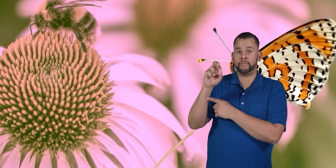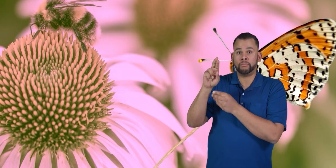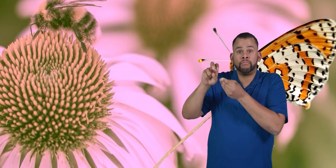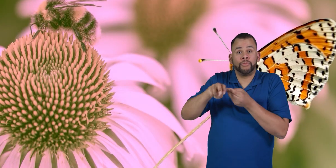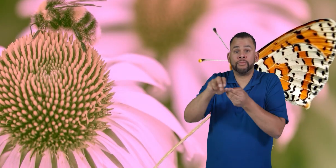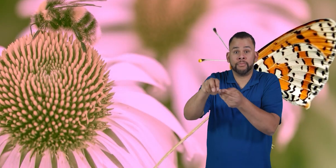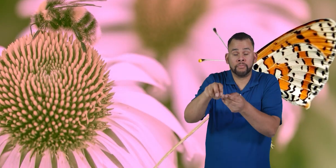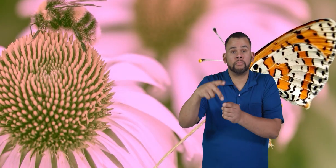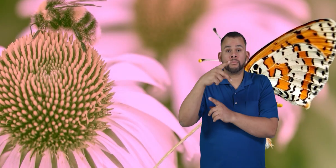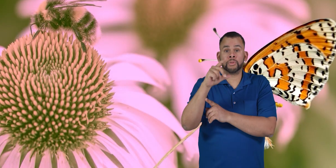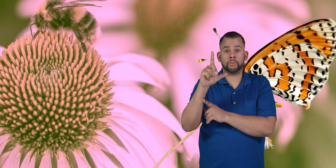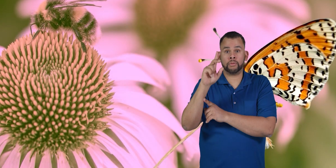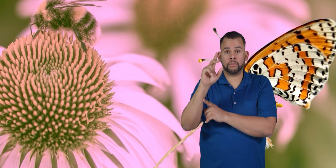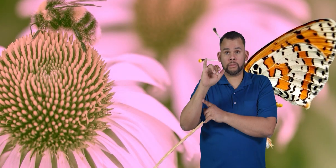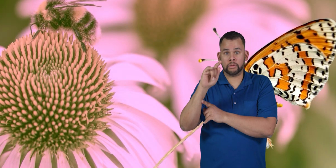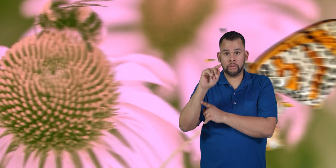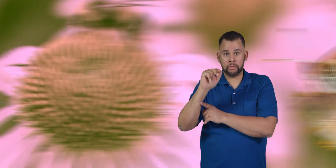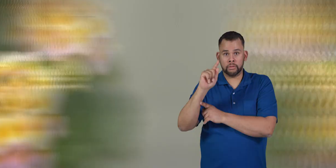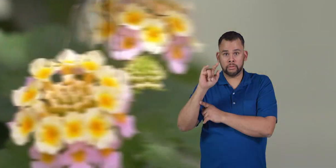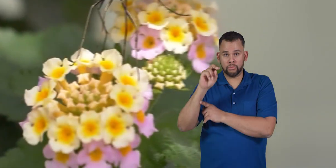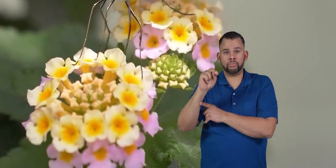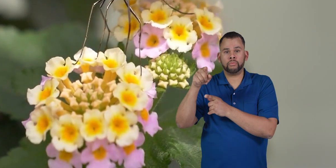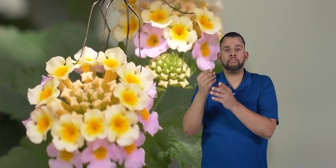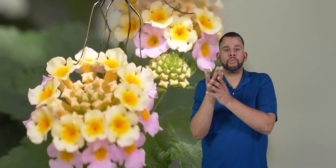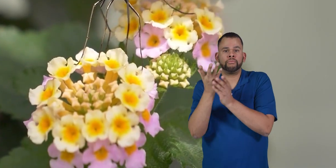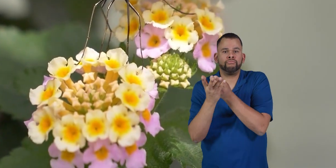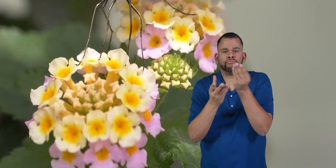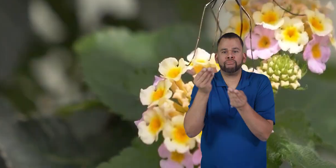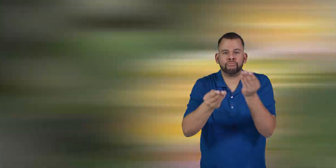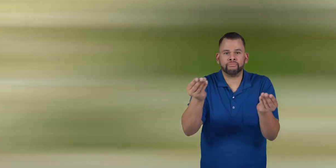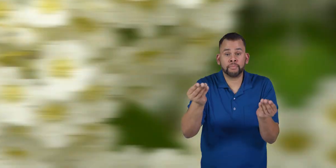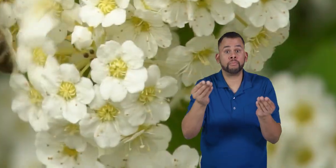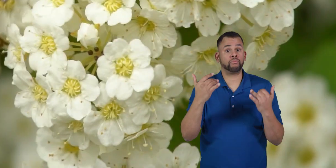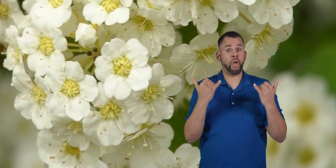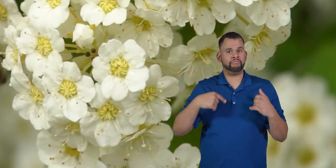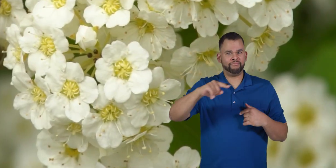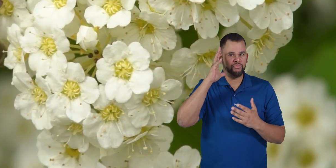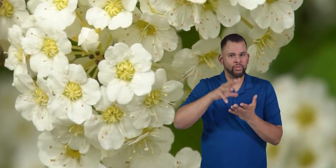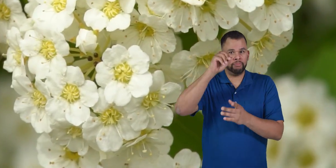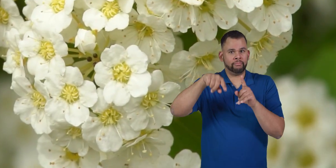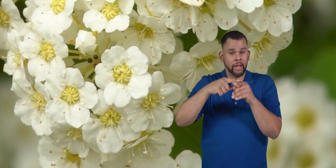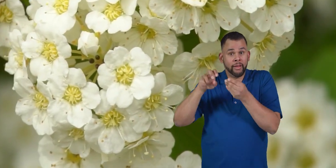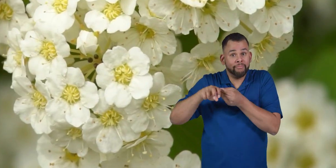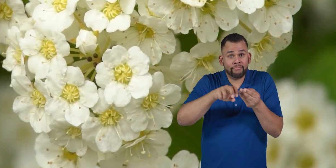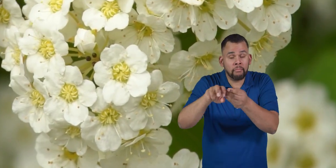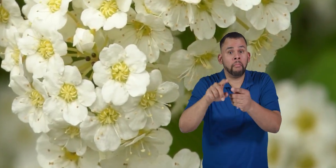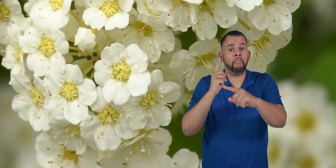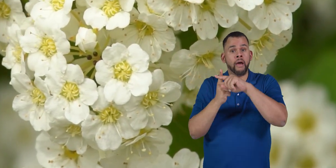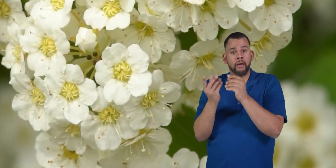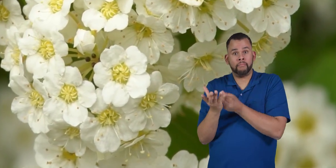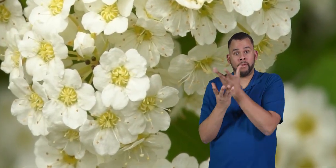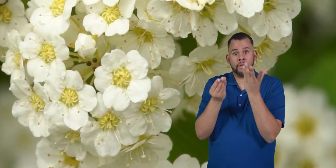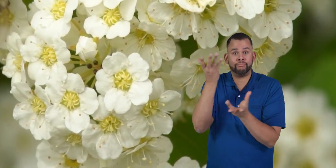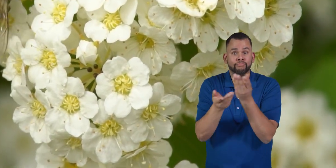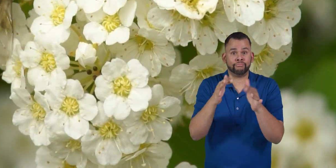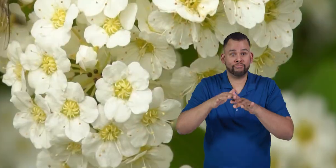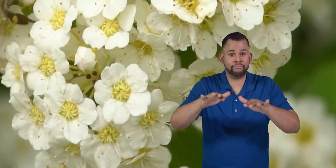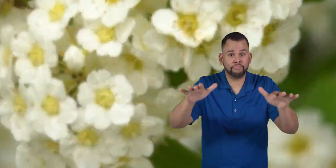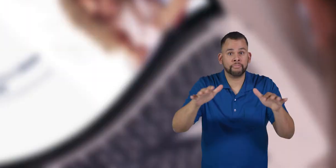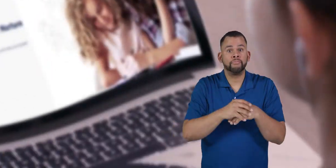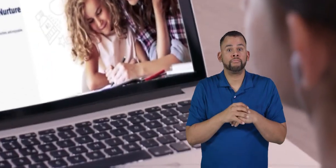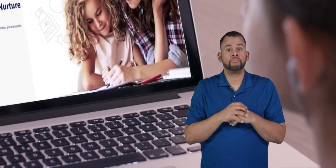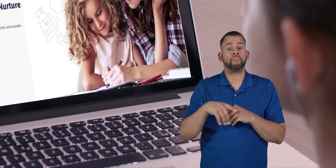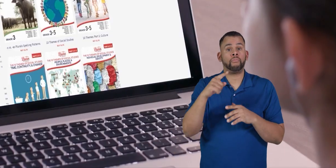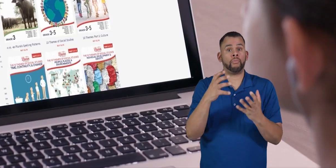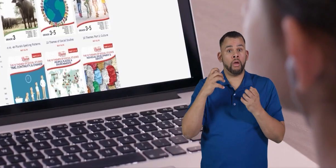pollinators and pollination hi everyone today we are going to learn about pollinators and pollination